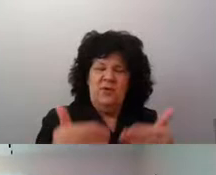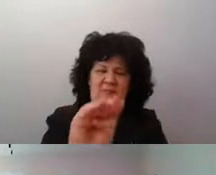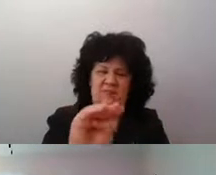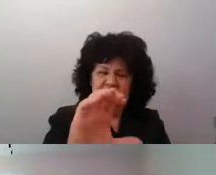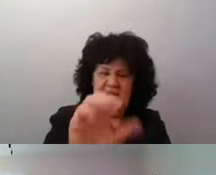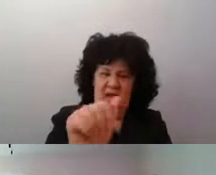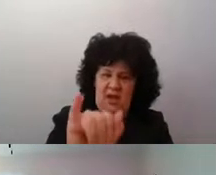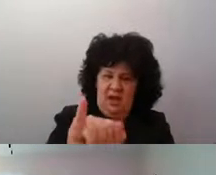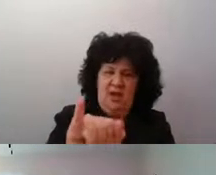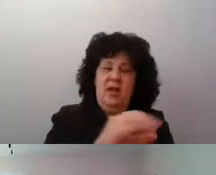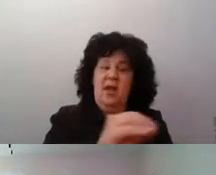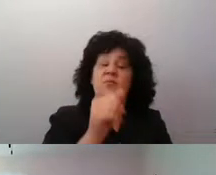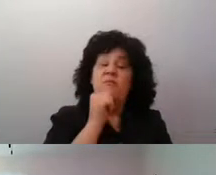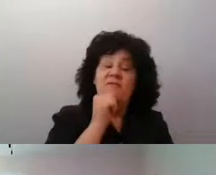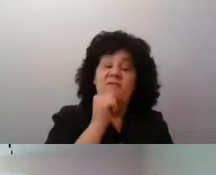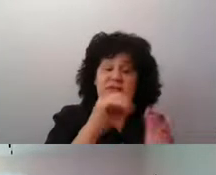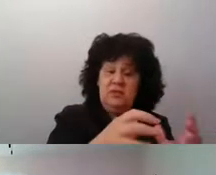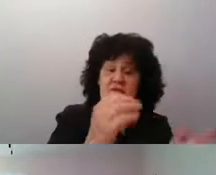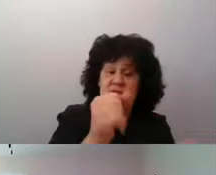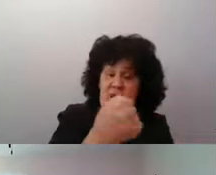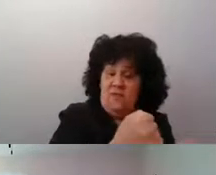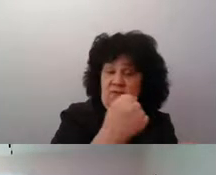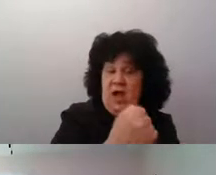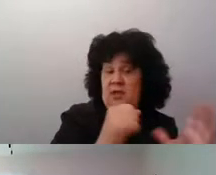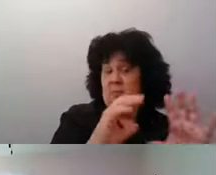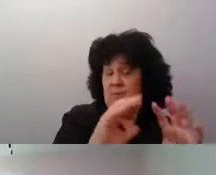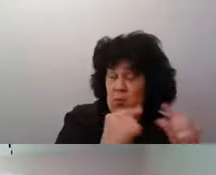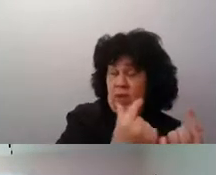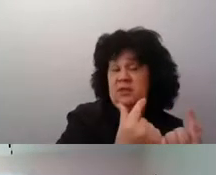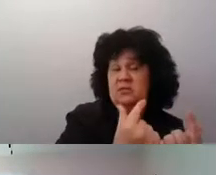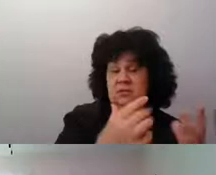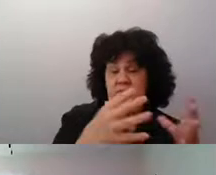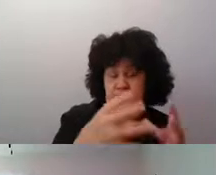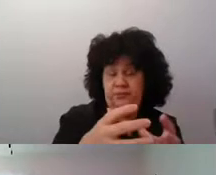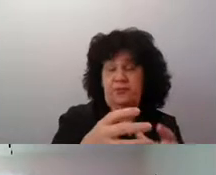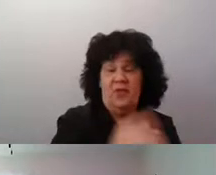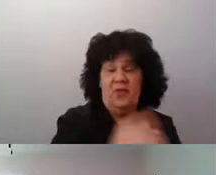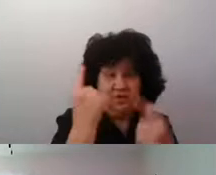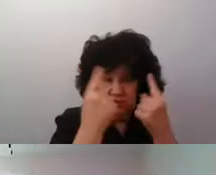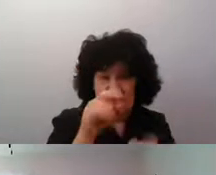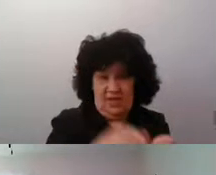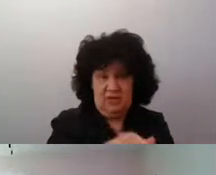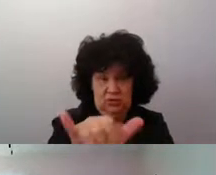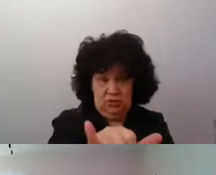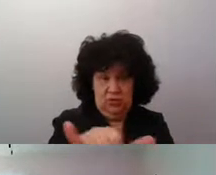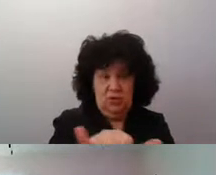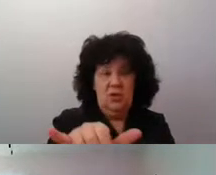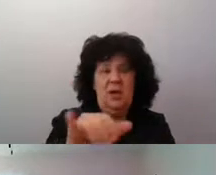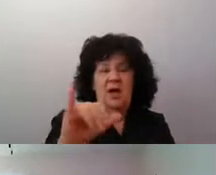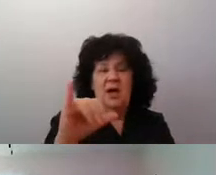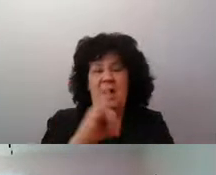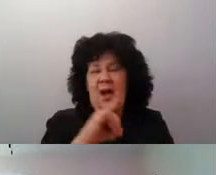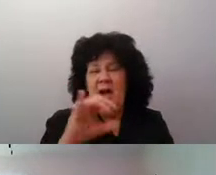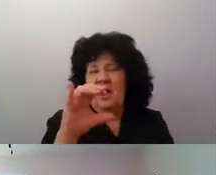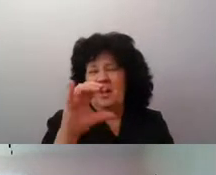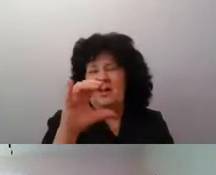bodies into the fold. And I hope you'll continue to think about that as well. I guess one thing I